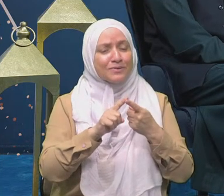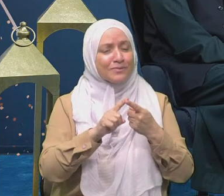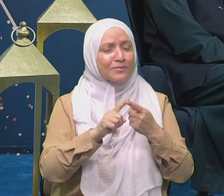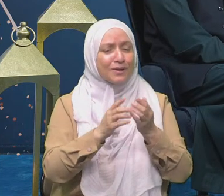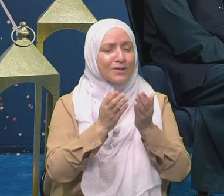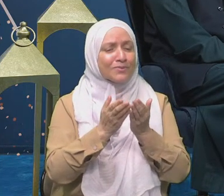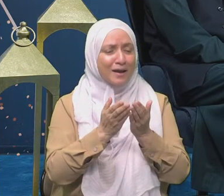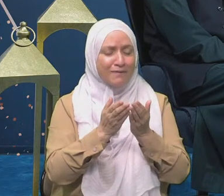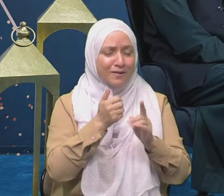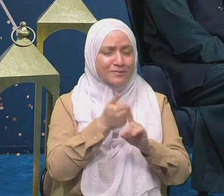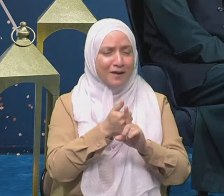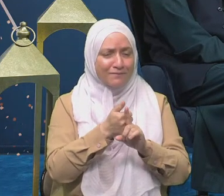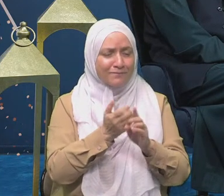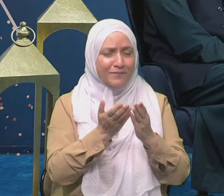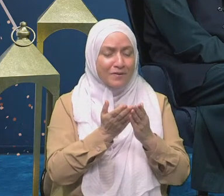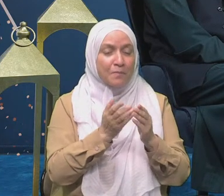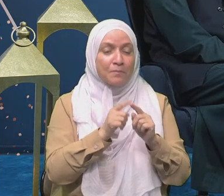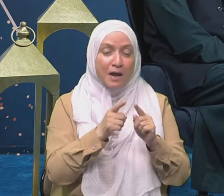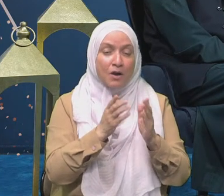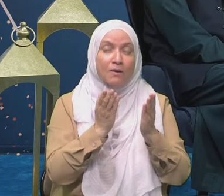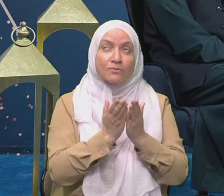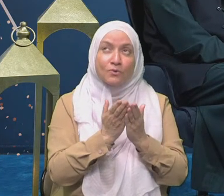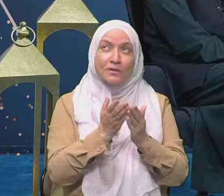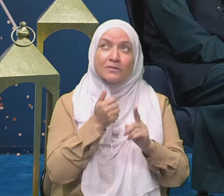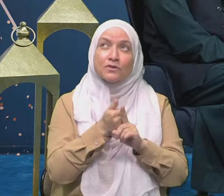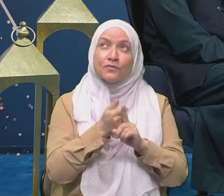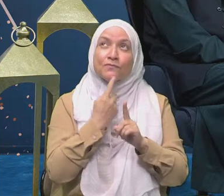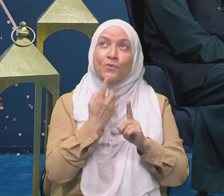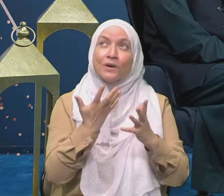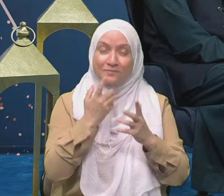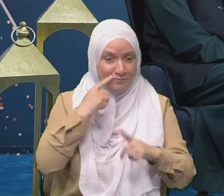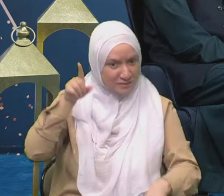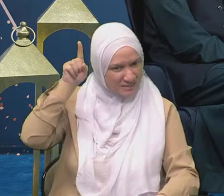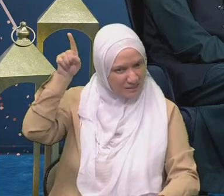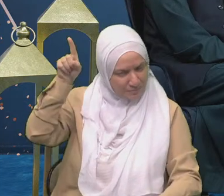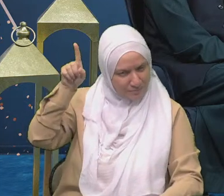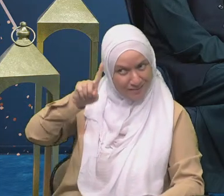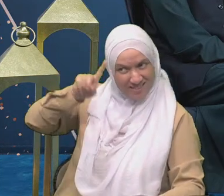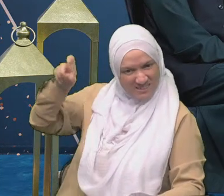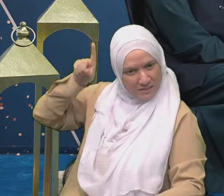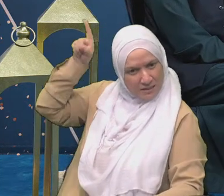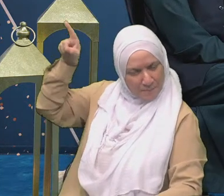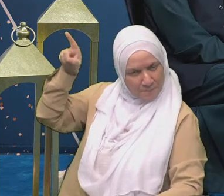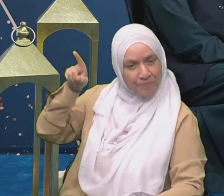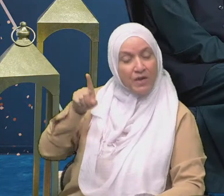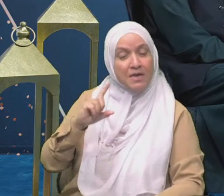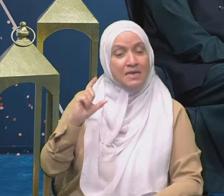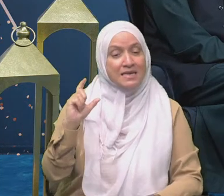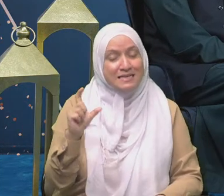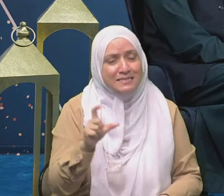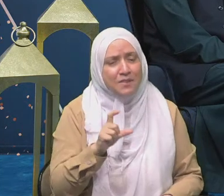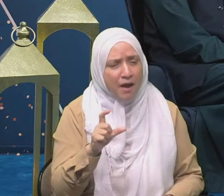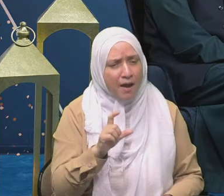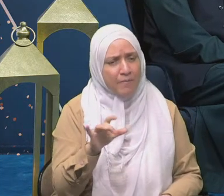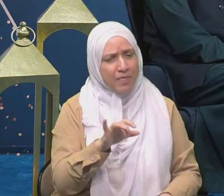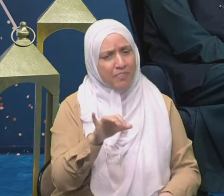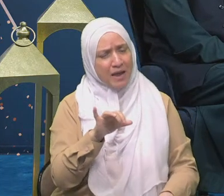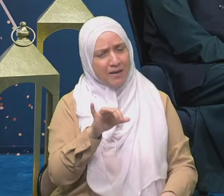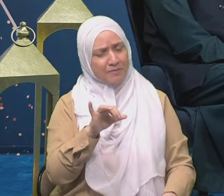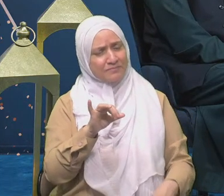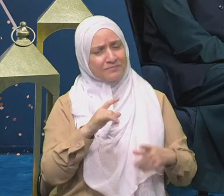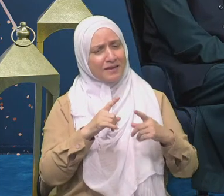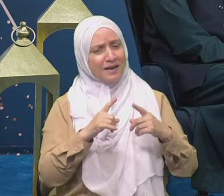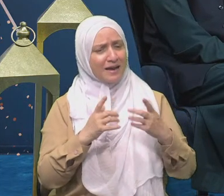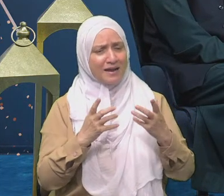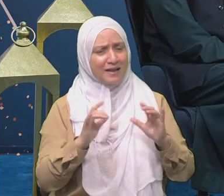You know, it's hard because we want to make Islam palatable. But there is one thing you can't get around,